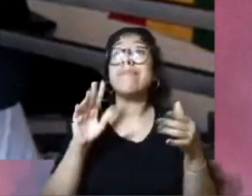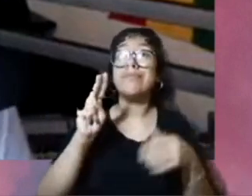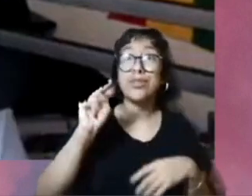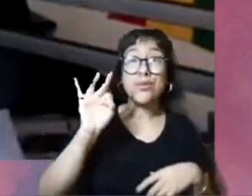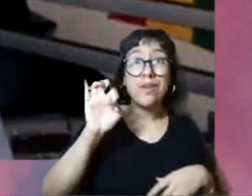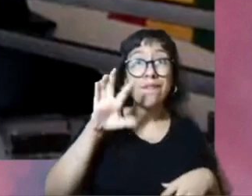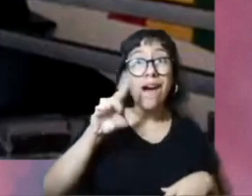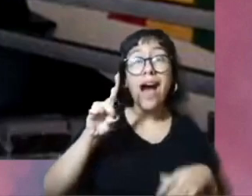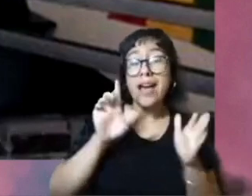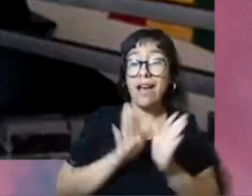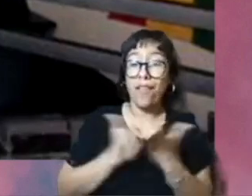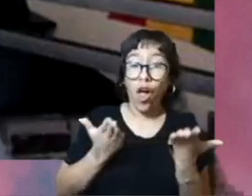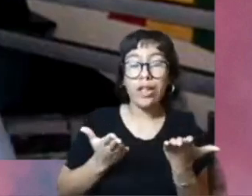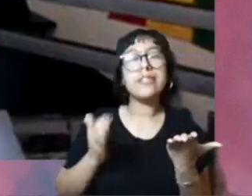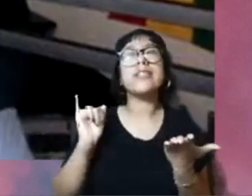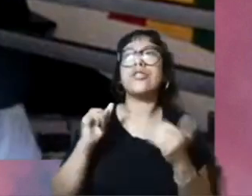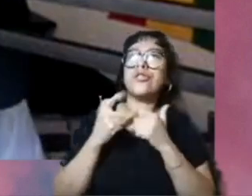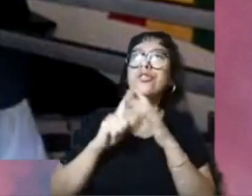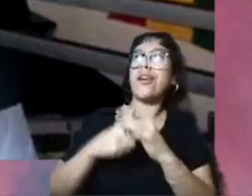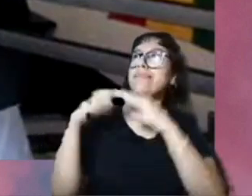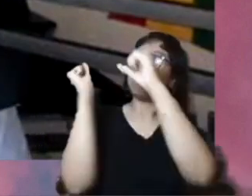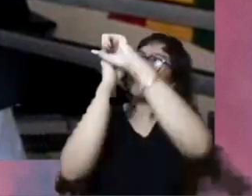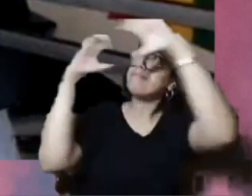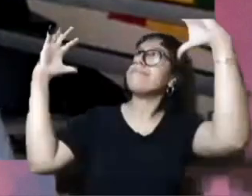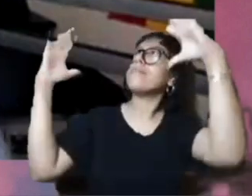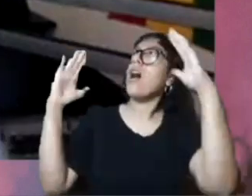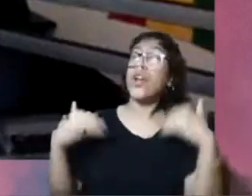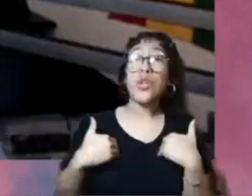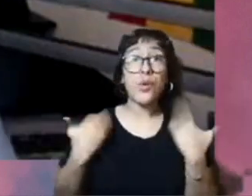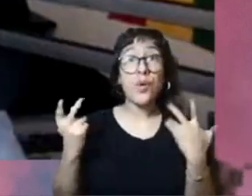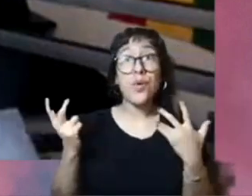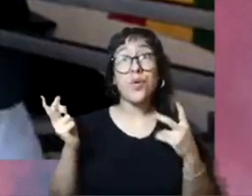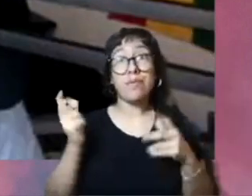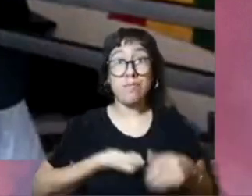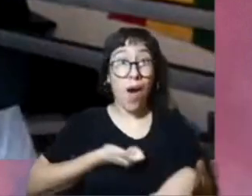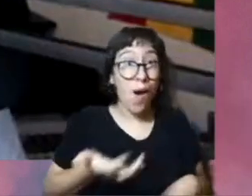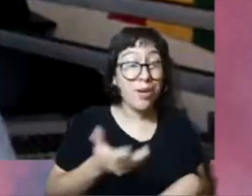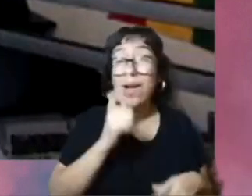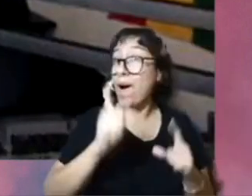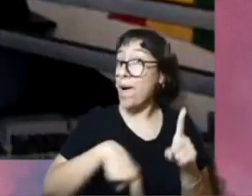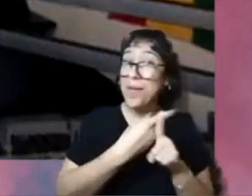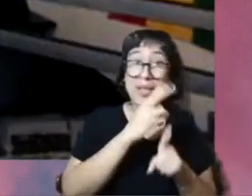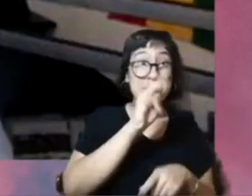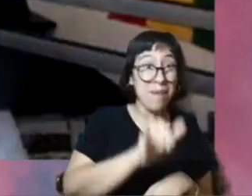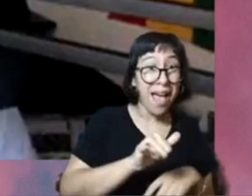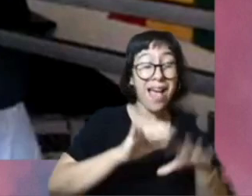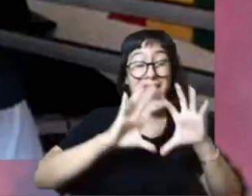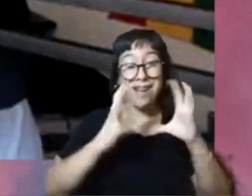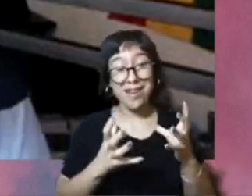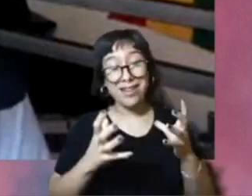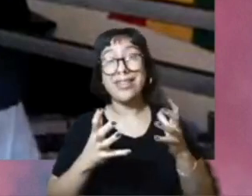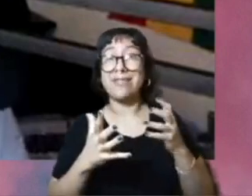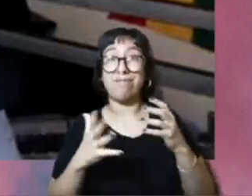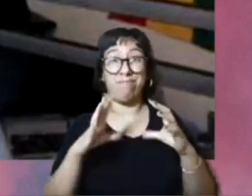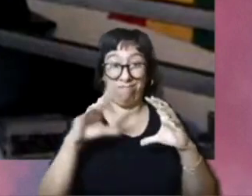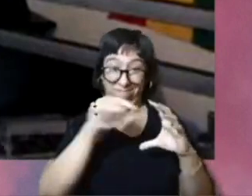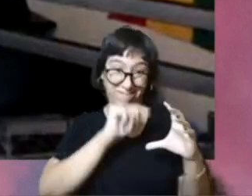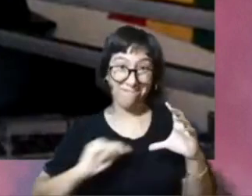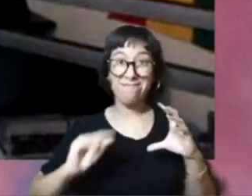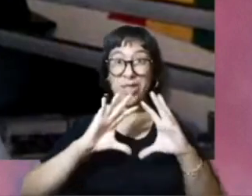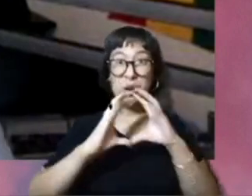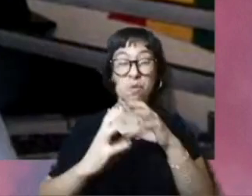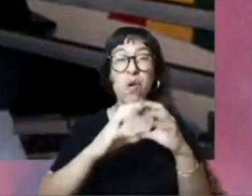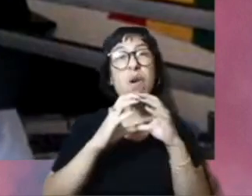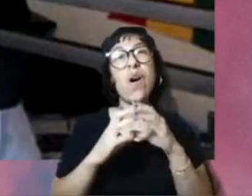us to reimagine what it could look like to have youth poets from not just all over the Bay, not just all over the country, but from different parts of the world in conversation with each